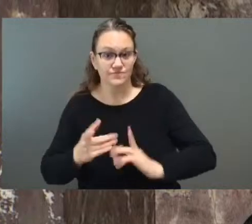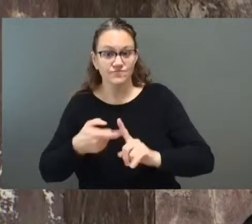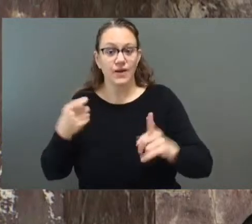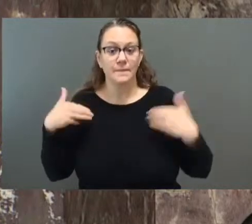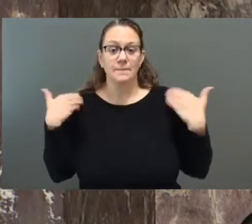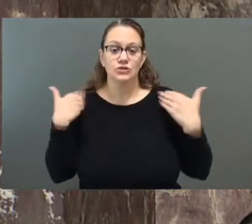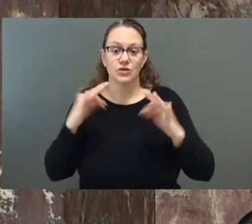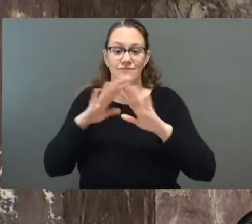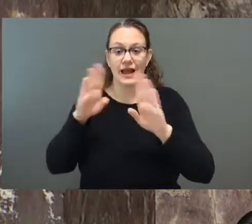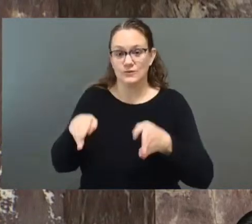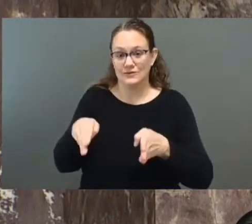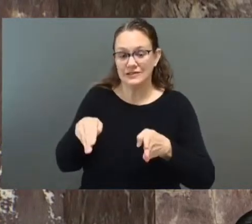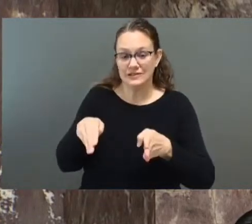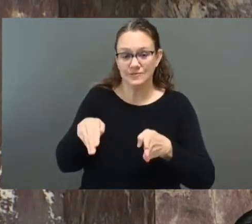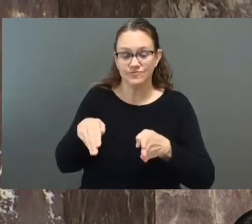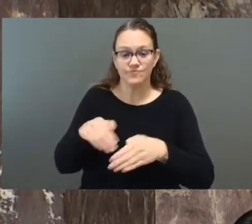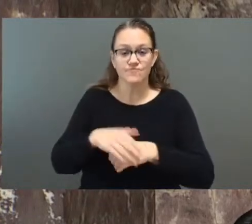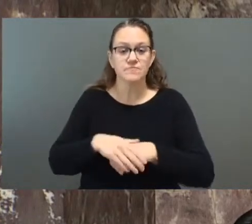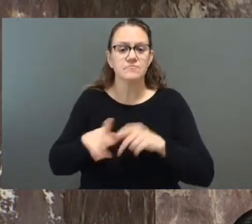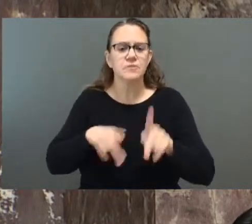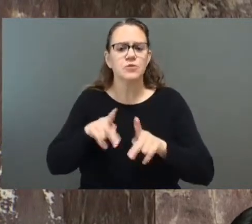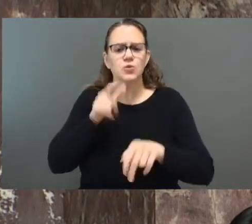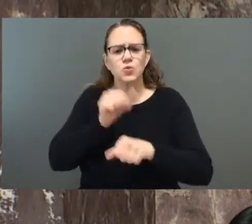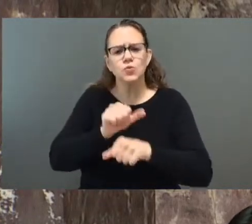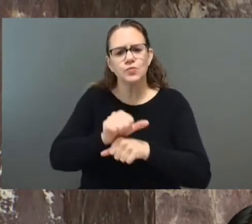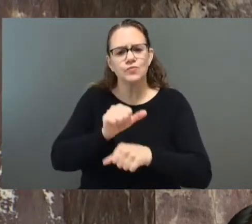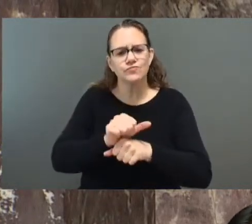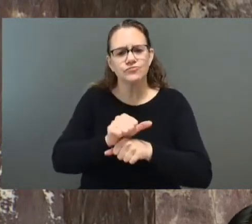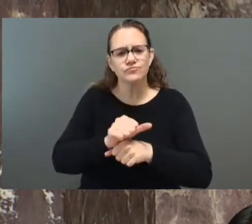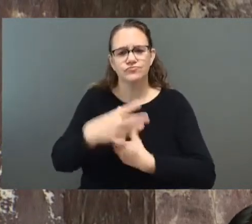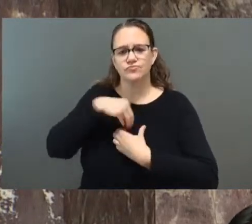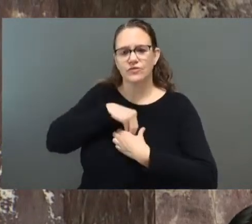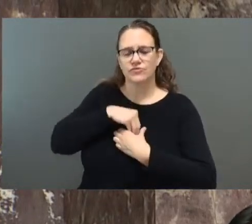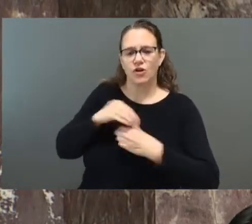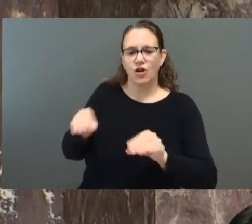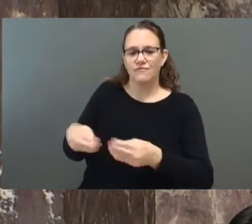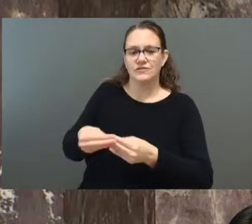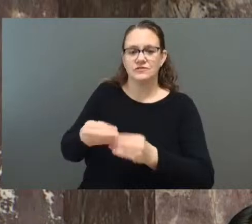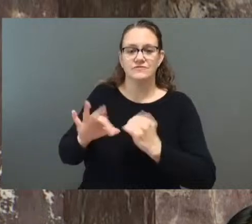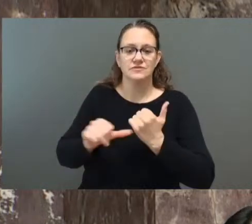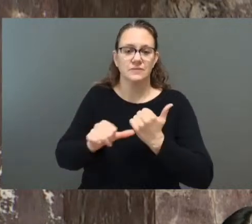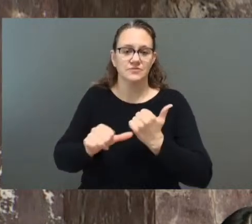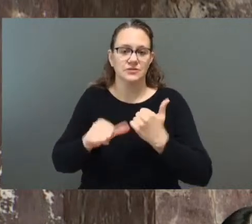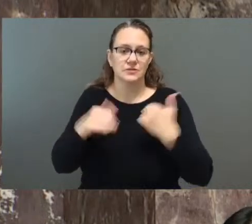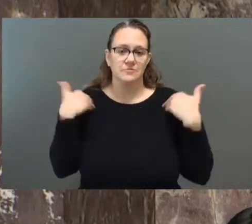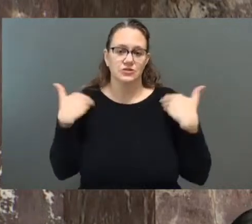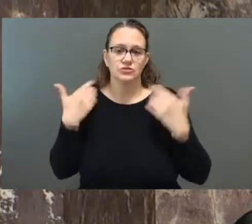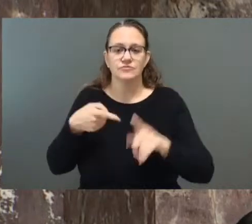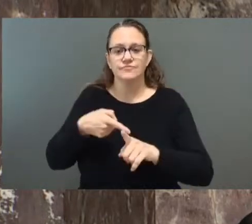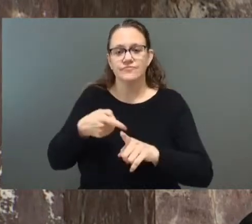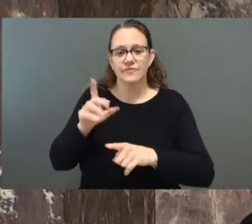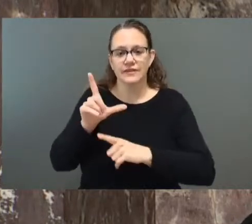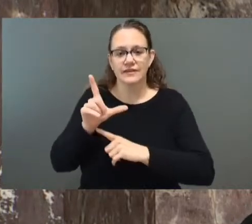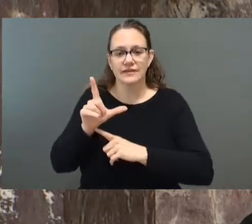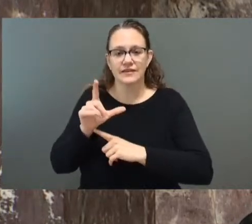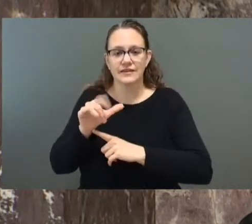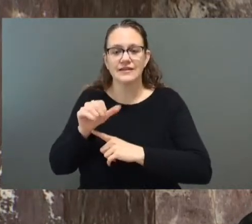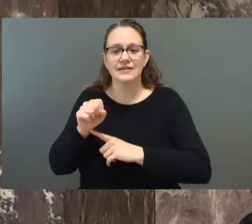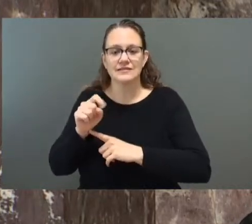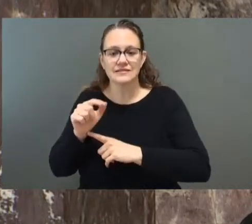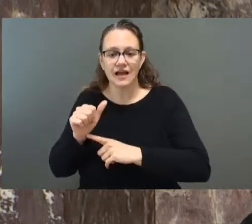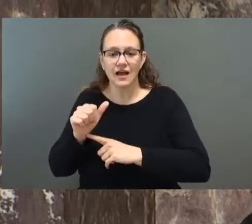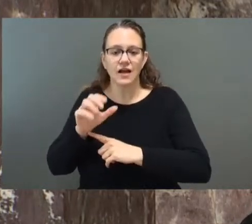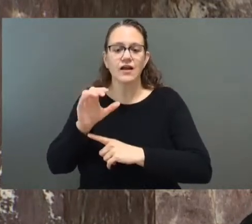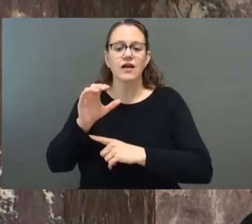individuals who work within the Deputy Minister's office. We have Lisa Shepherd, Laura Sampson, Cassandra Finley, Karen Kaur, and Braden